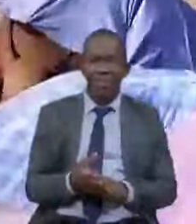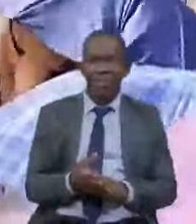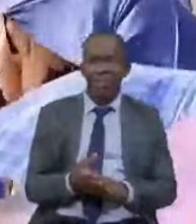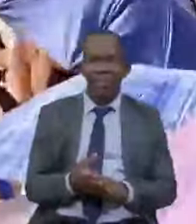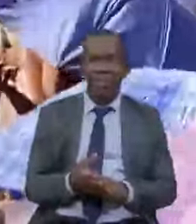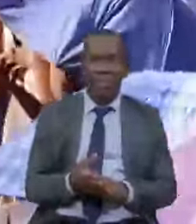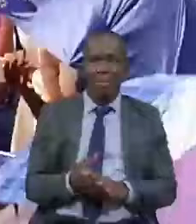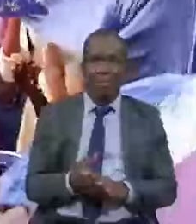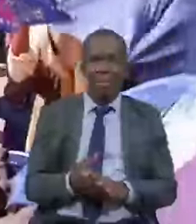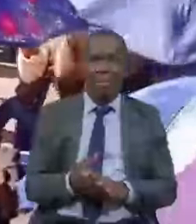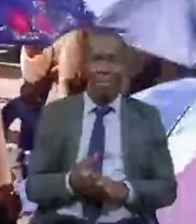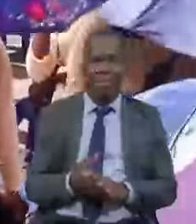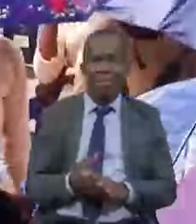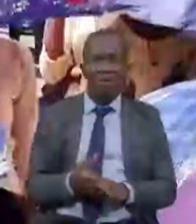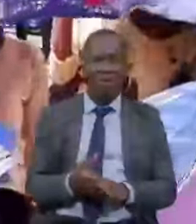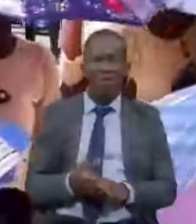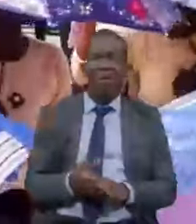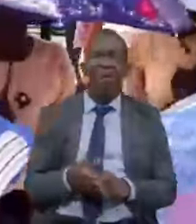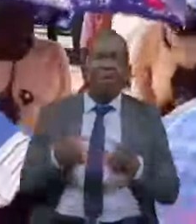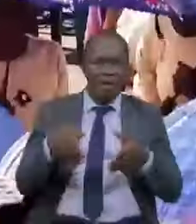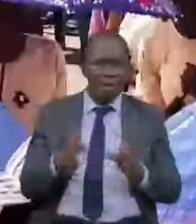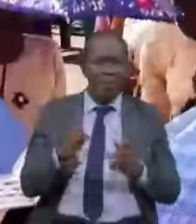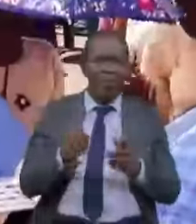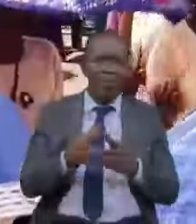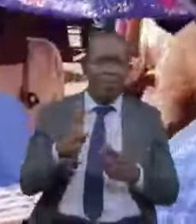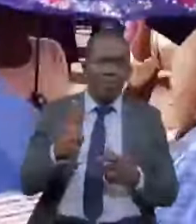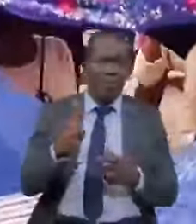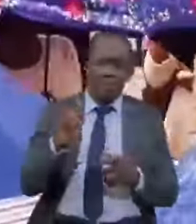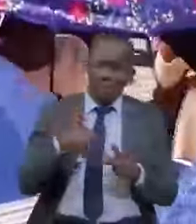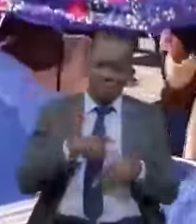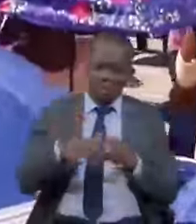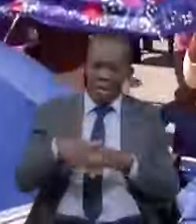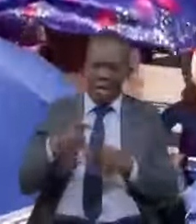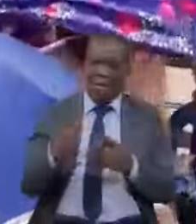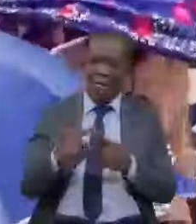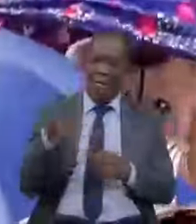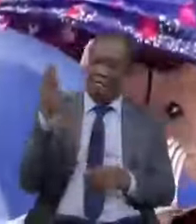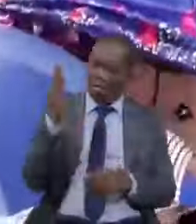Authorization to go and preach the gospel to every creature.